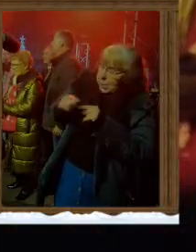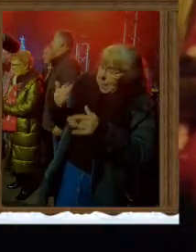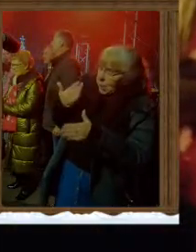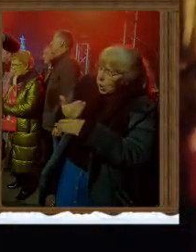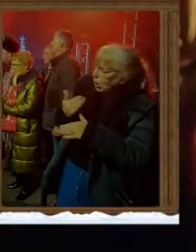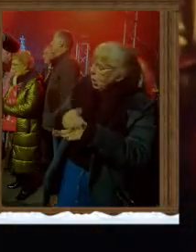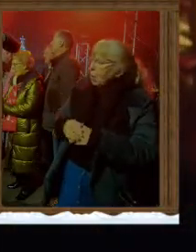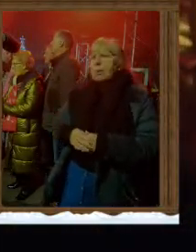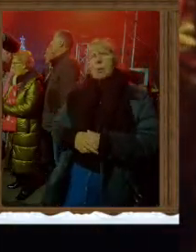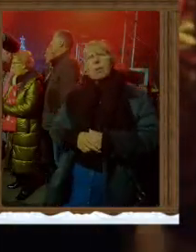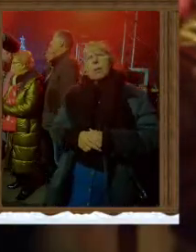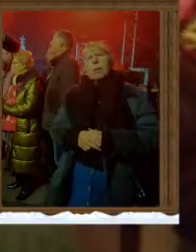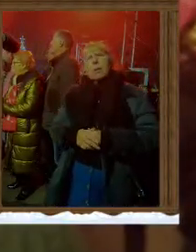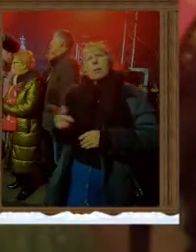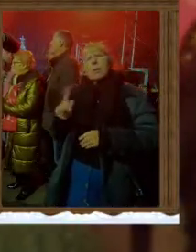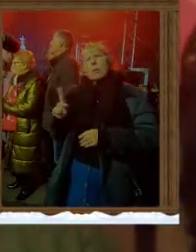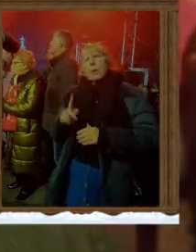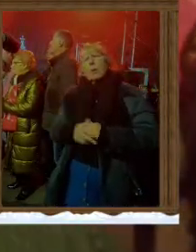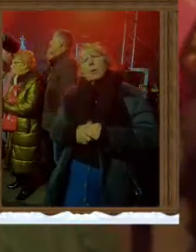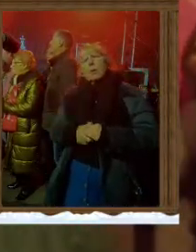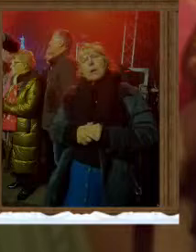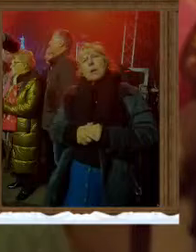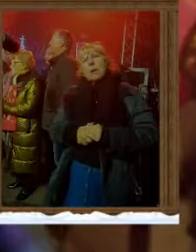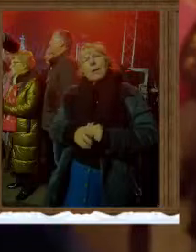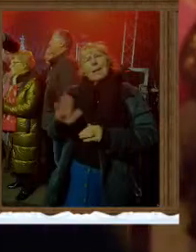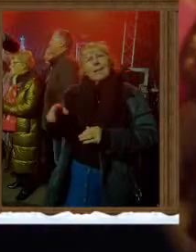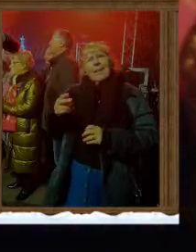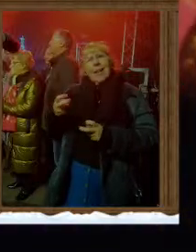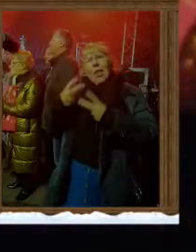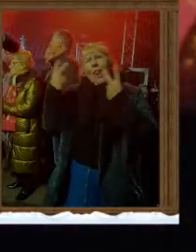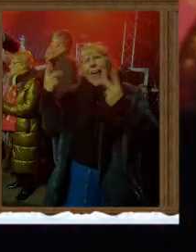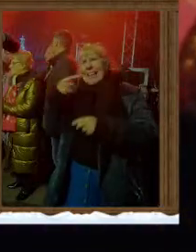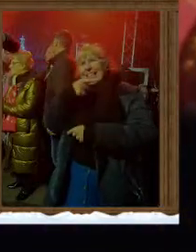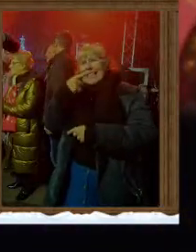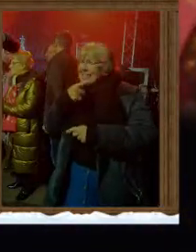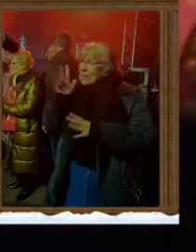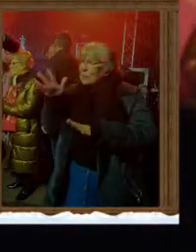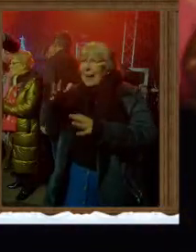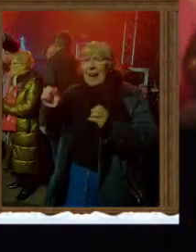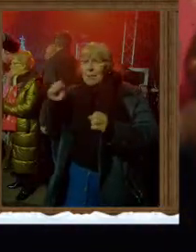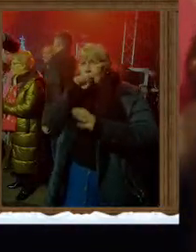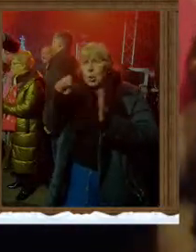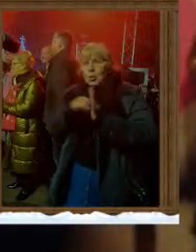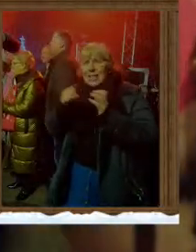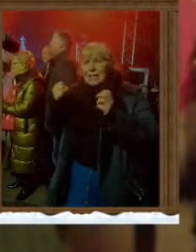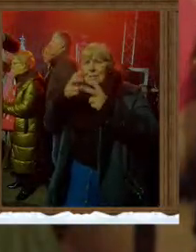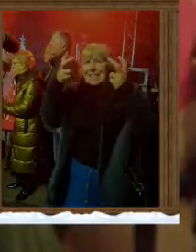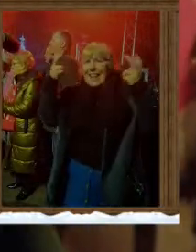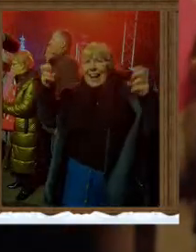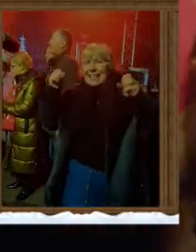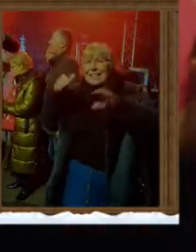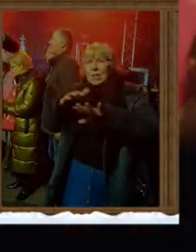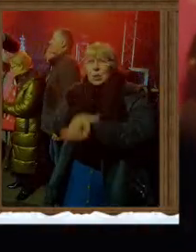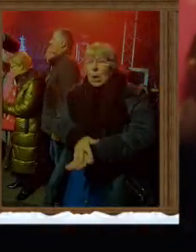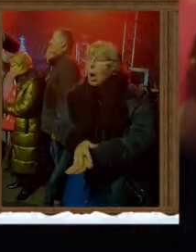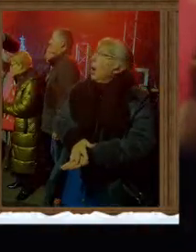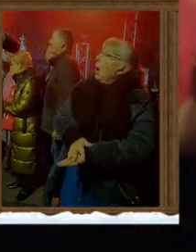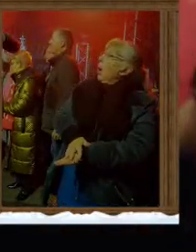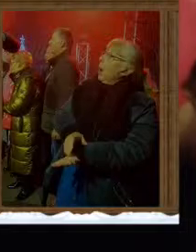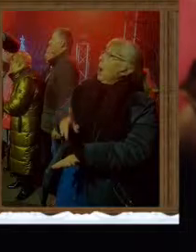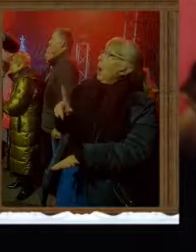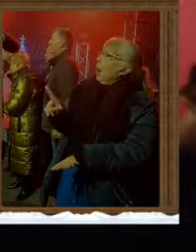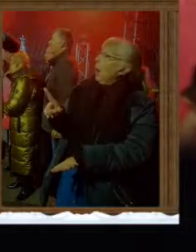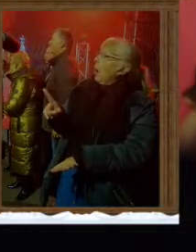job. Oh? Well, what's that? The lights. We have to turn on the Christmas lights. Oh, of course the lights.